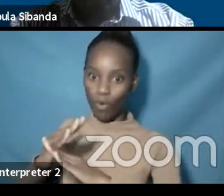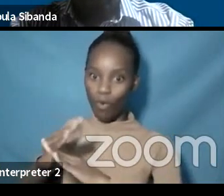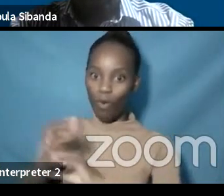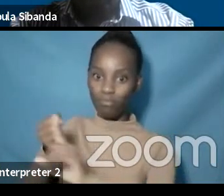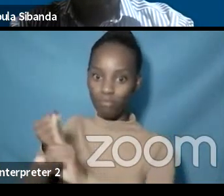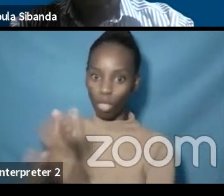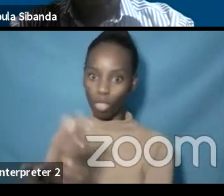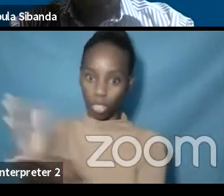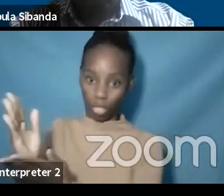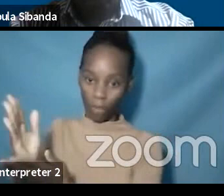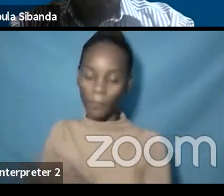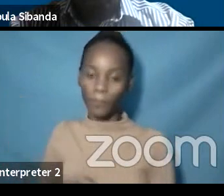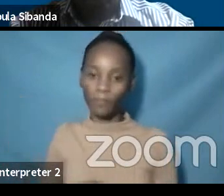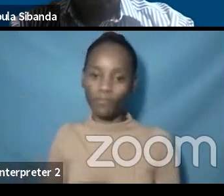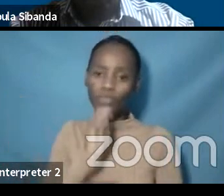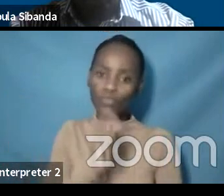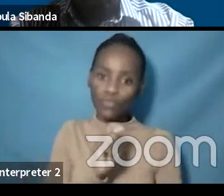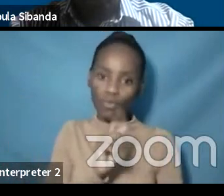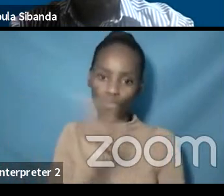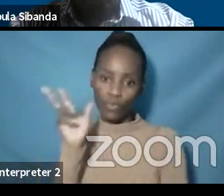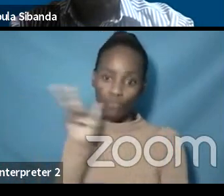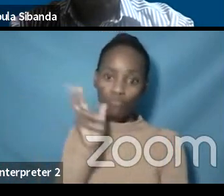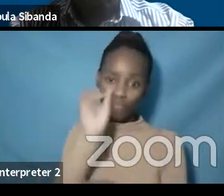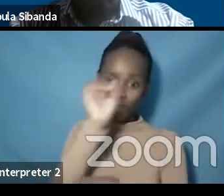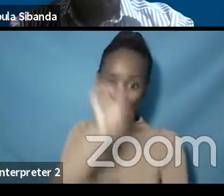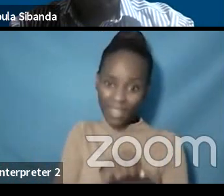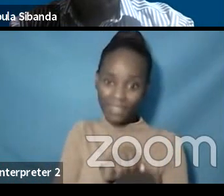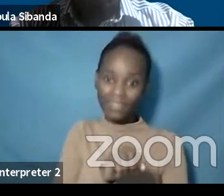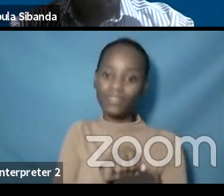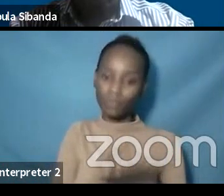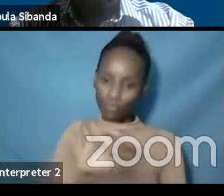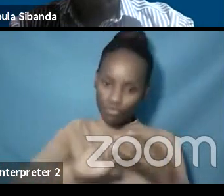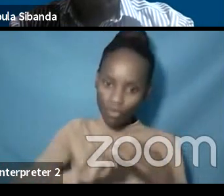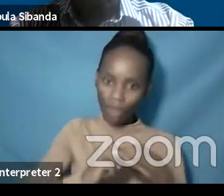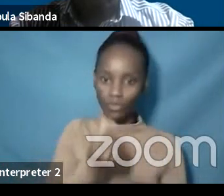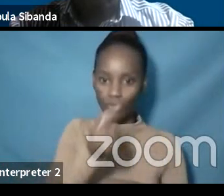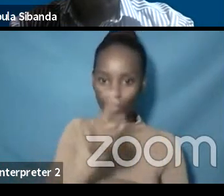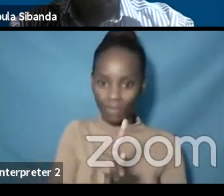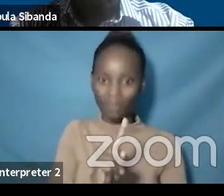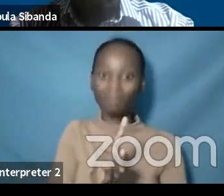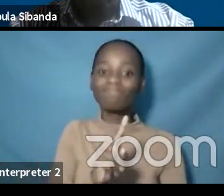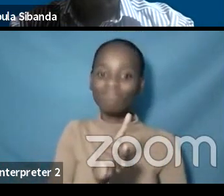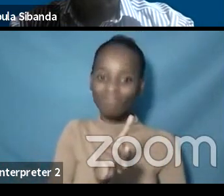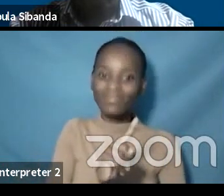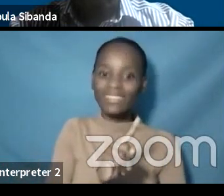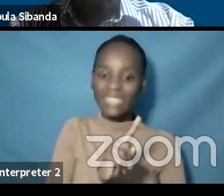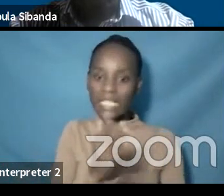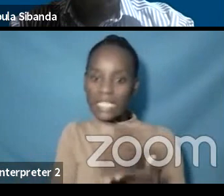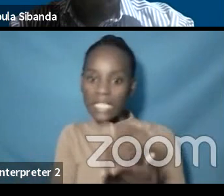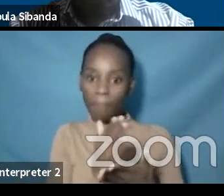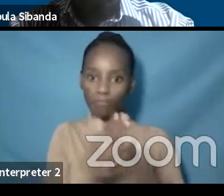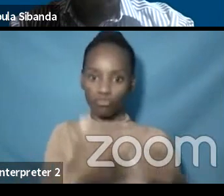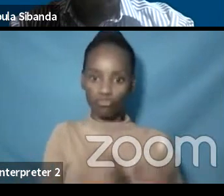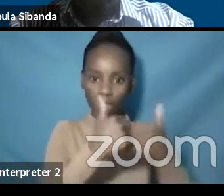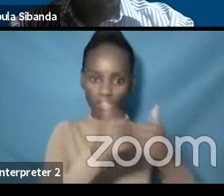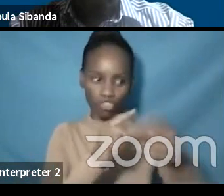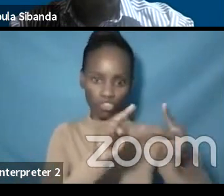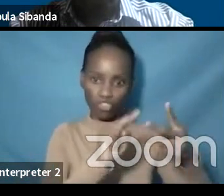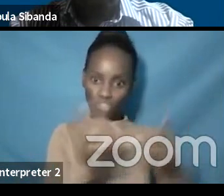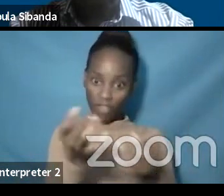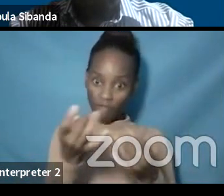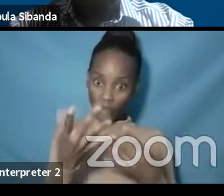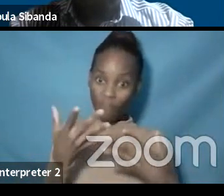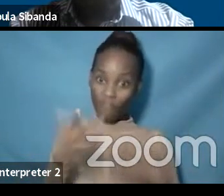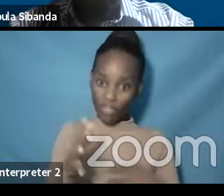to gather good intelligence to tackle some of the challenges that perhaps in